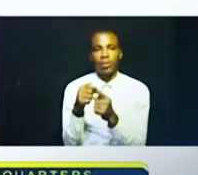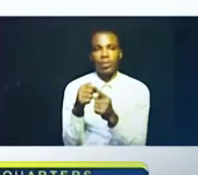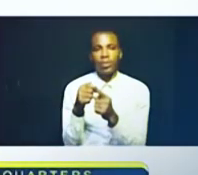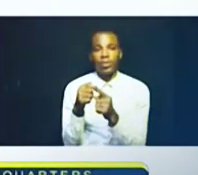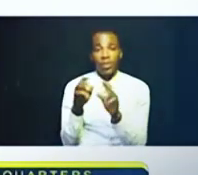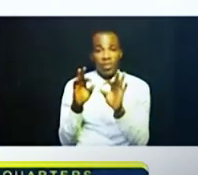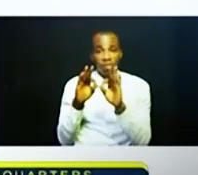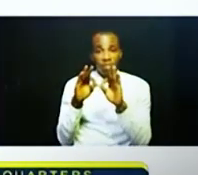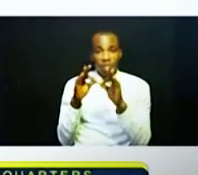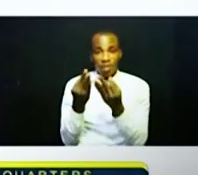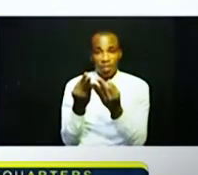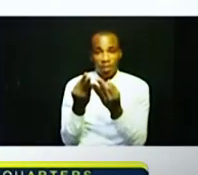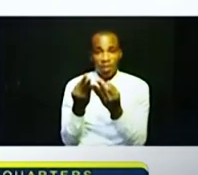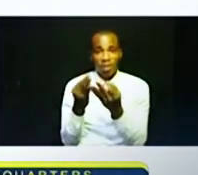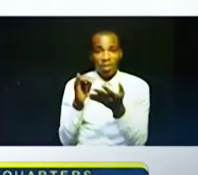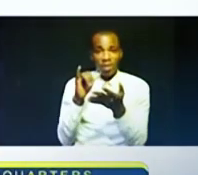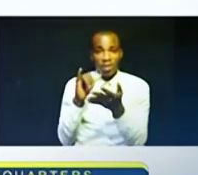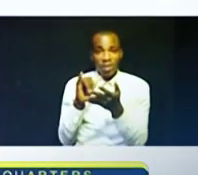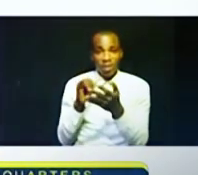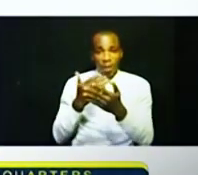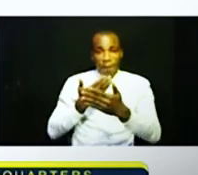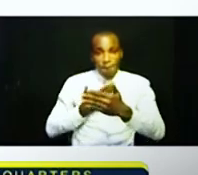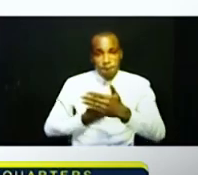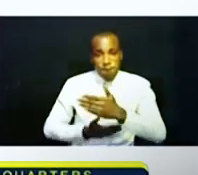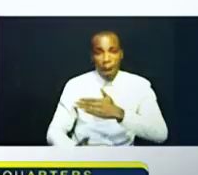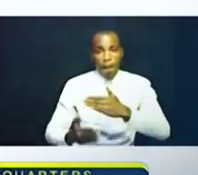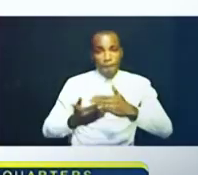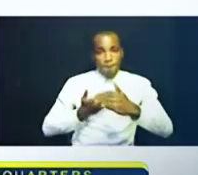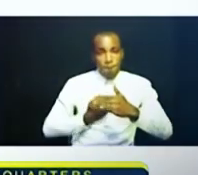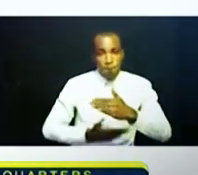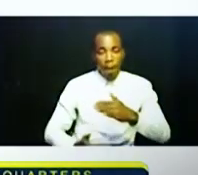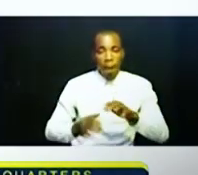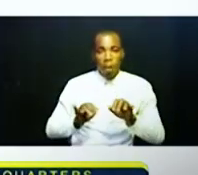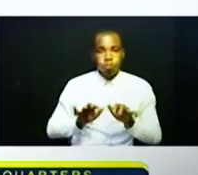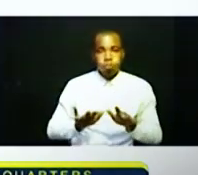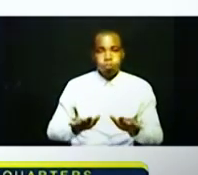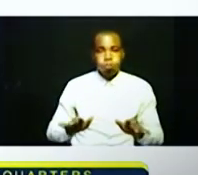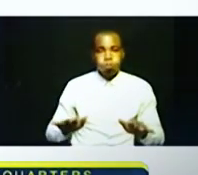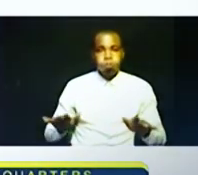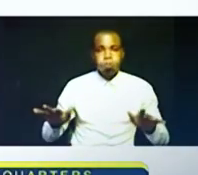It is a family that makes the society and by extension the nation.